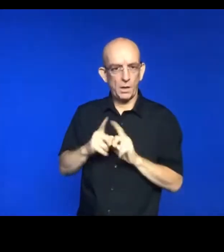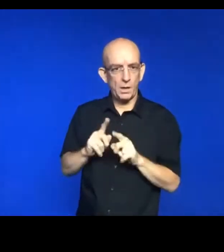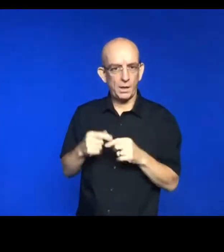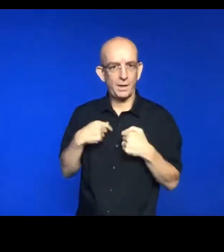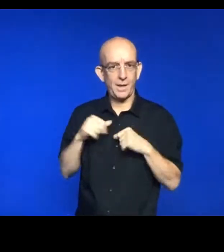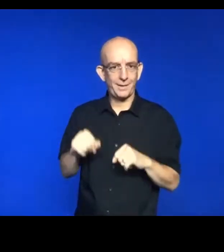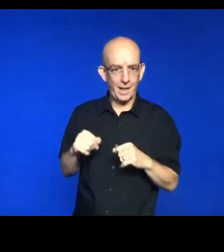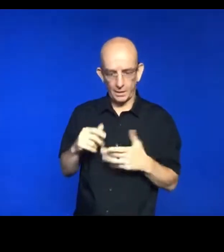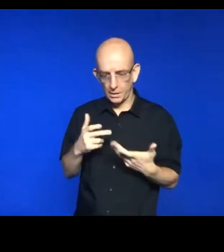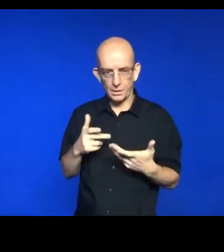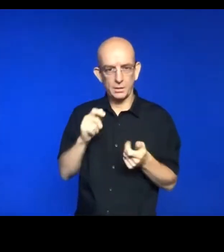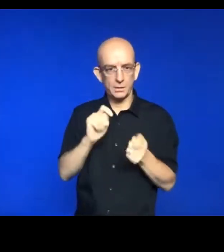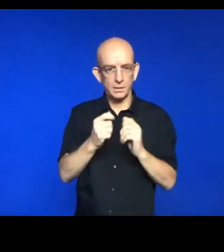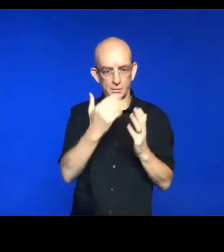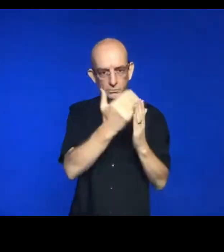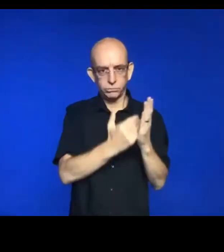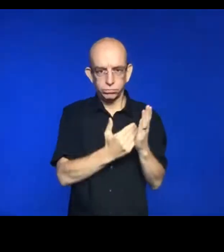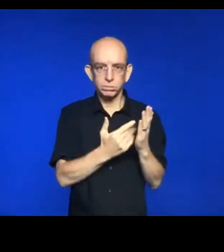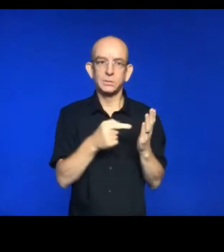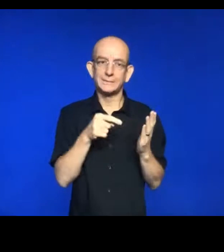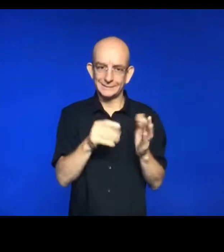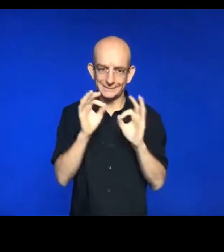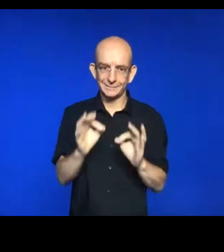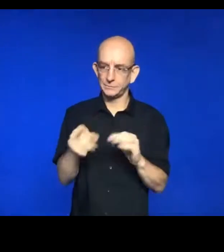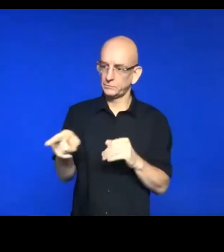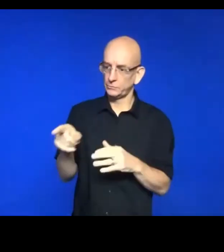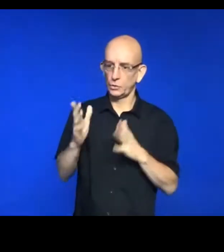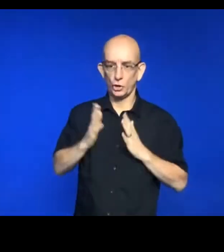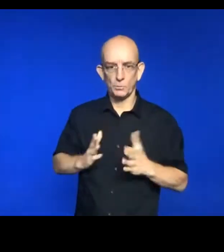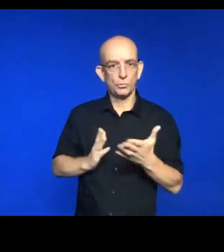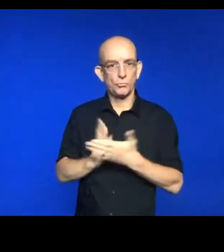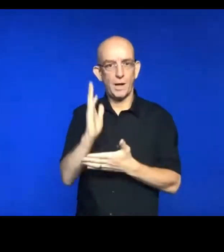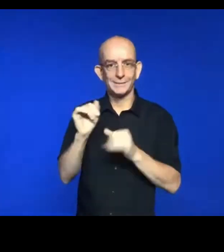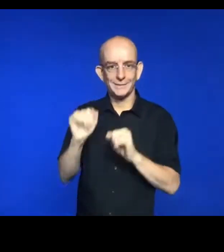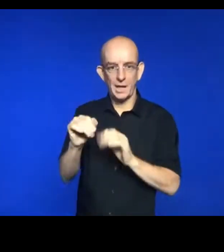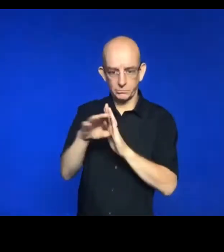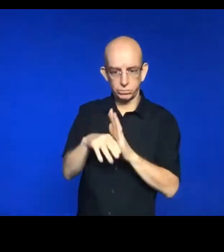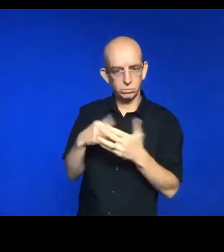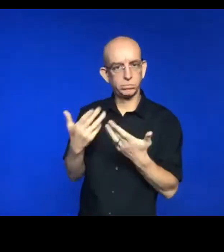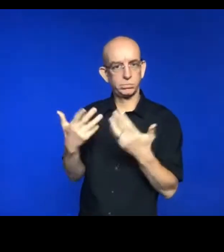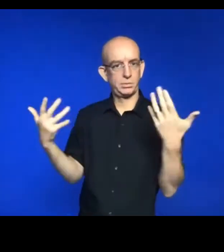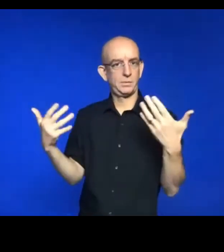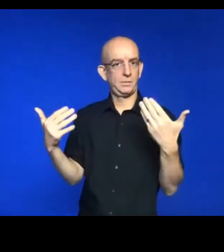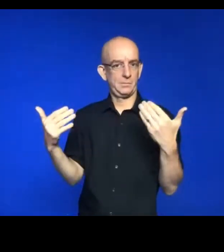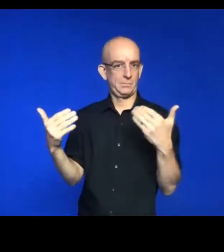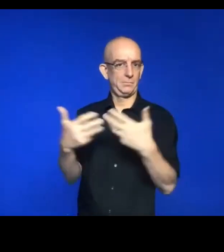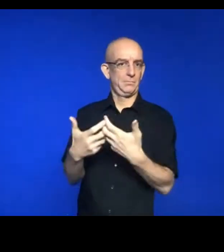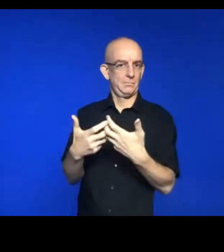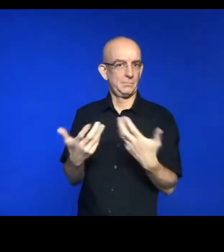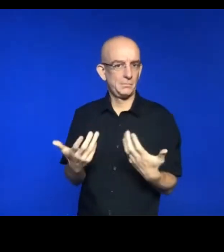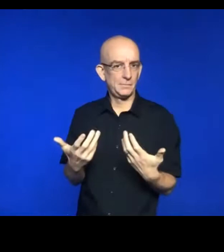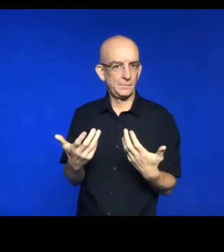that are needed. And there is another component that